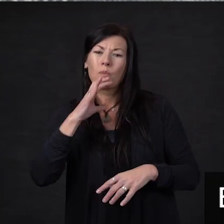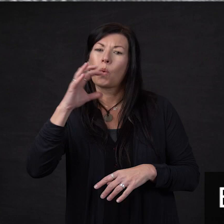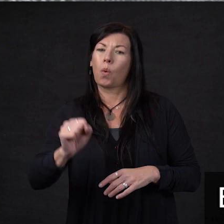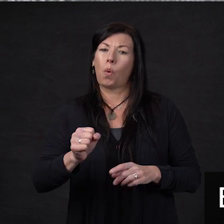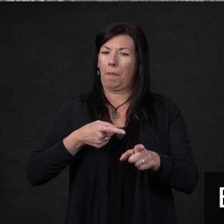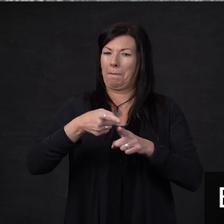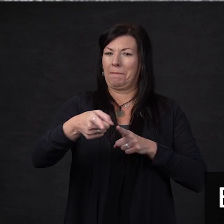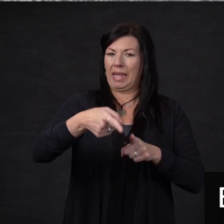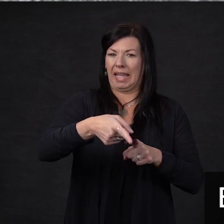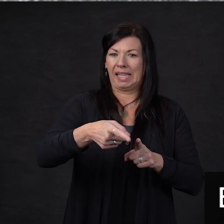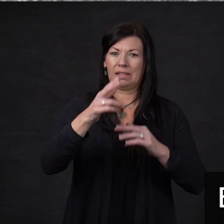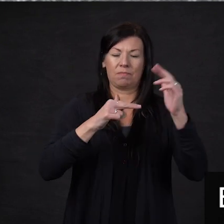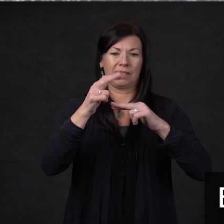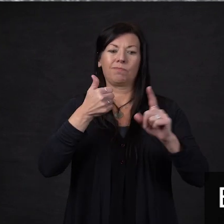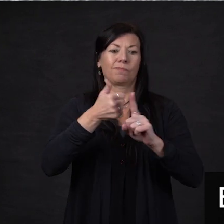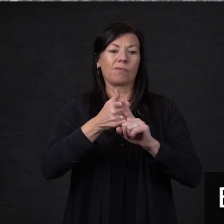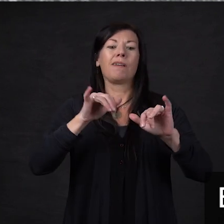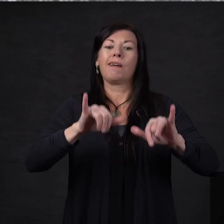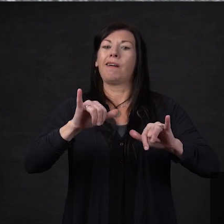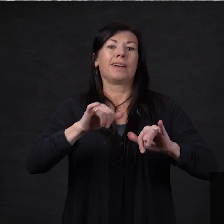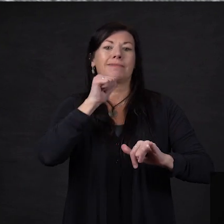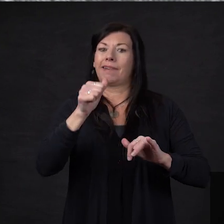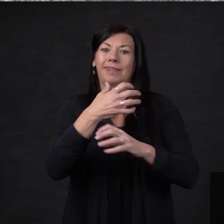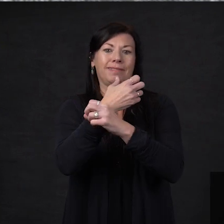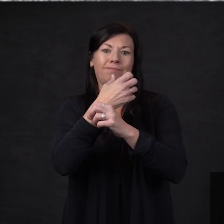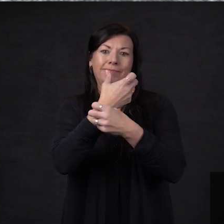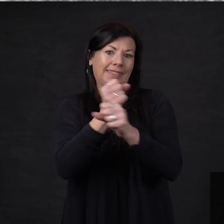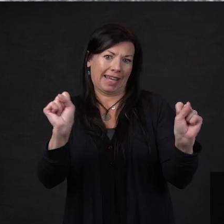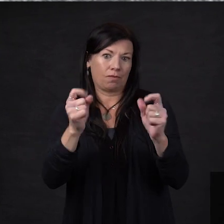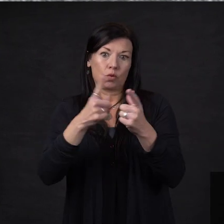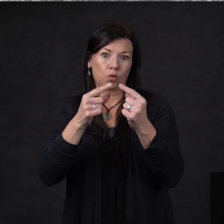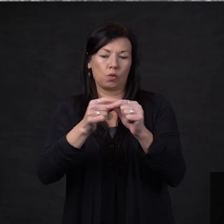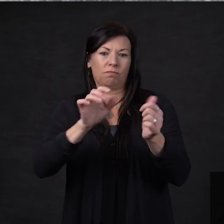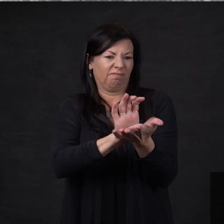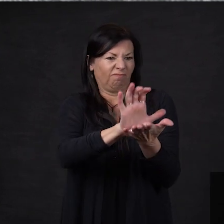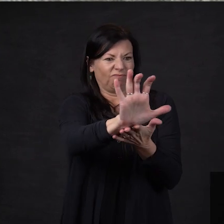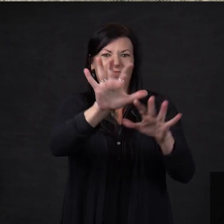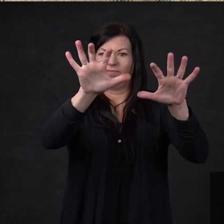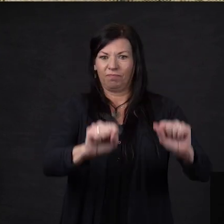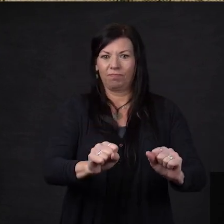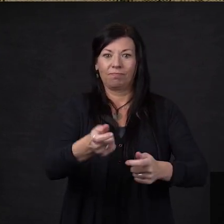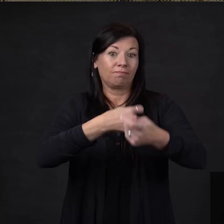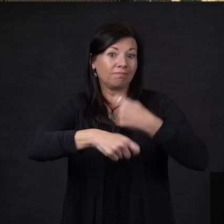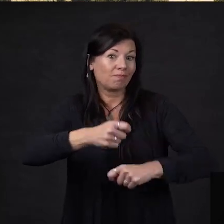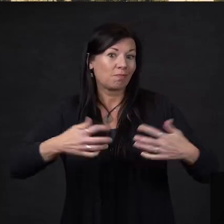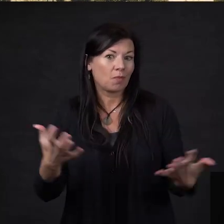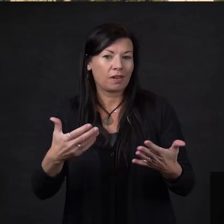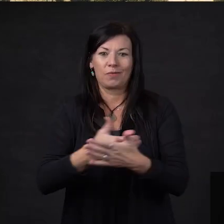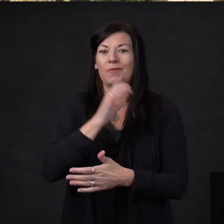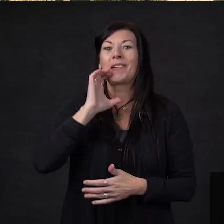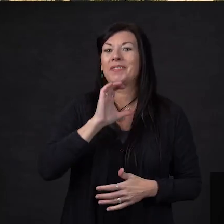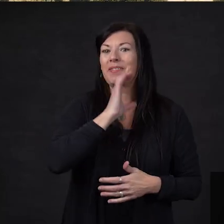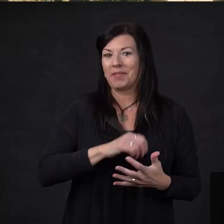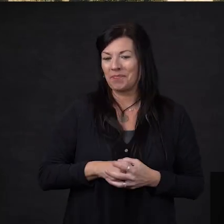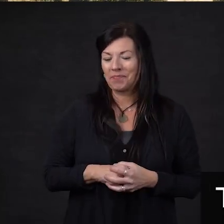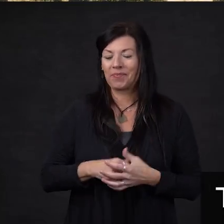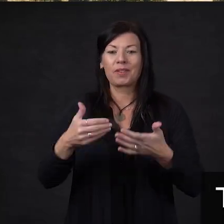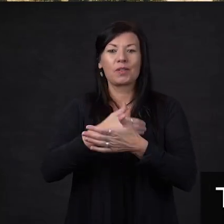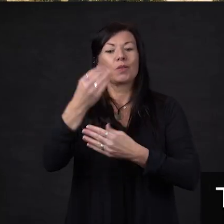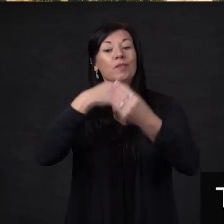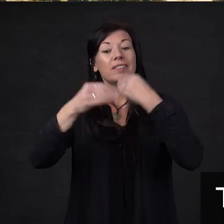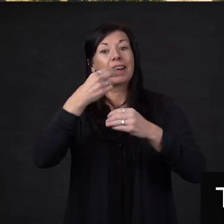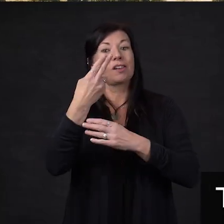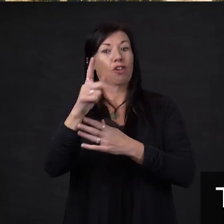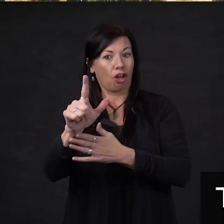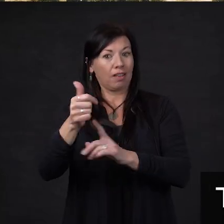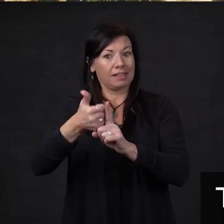time, the old main building was deemed unsafe and was torn down to make way for a new cafeteria. Photo of Argo Hall and Colorado Index article. The new